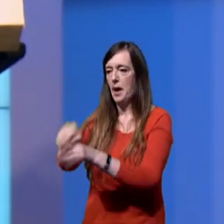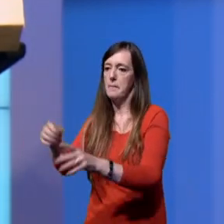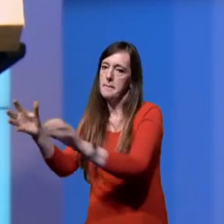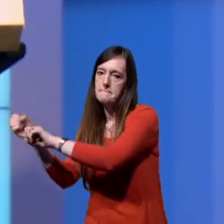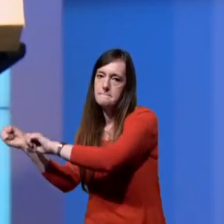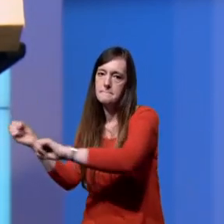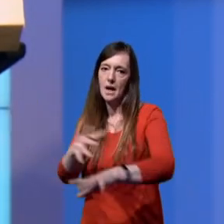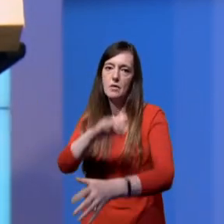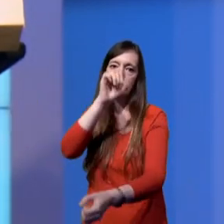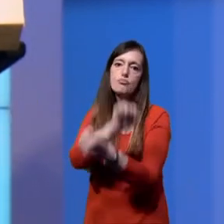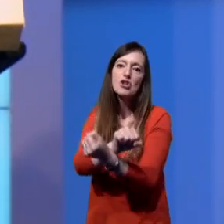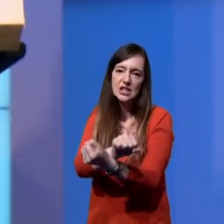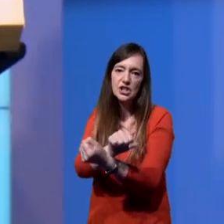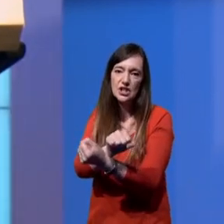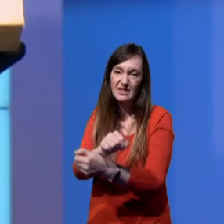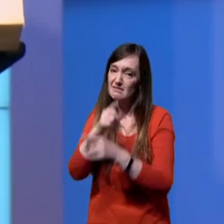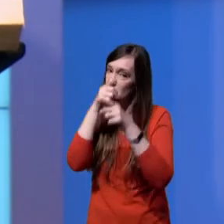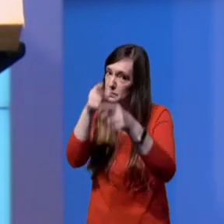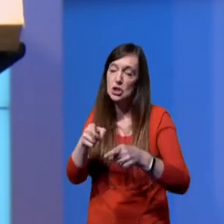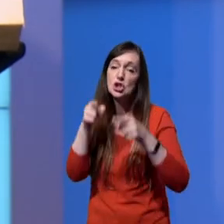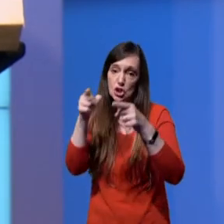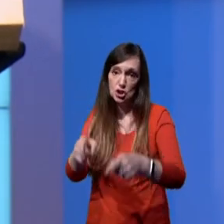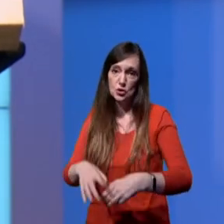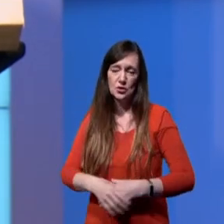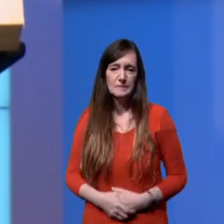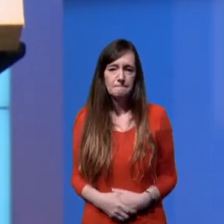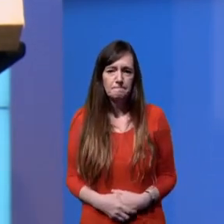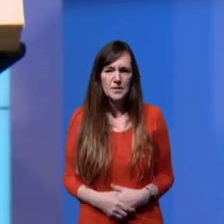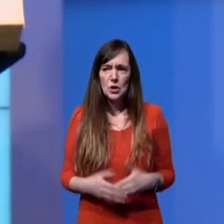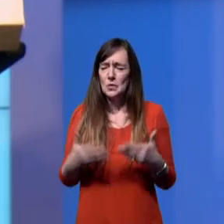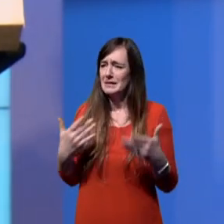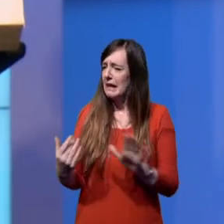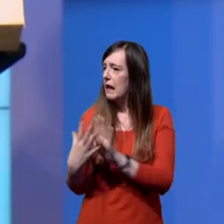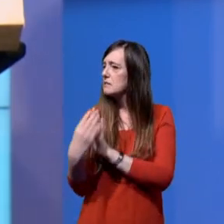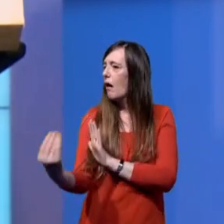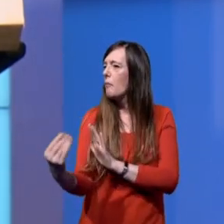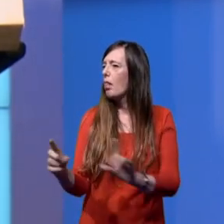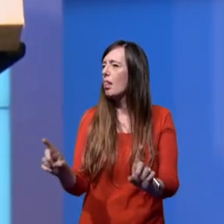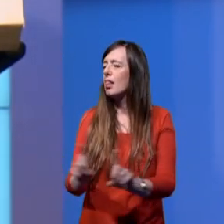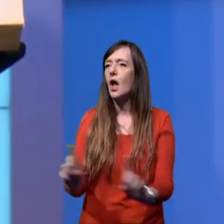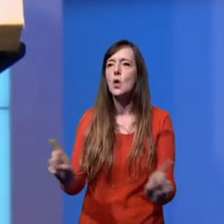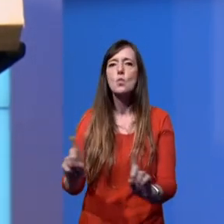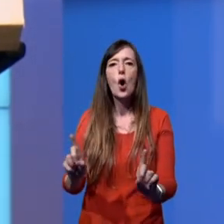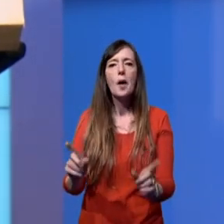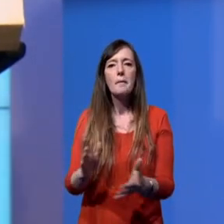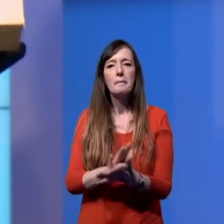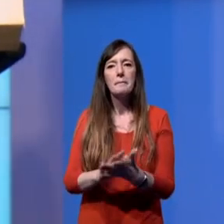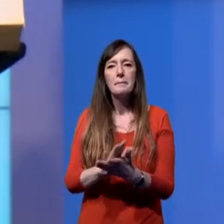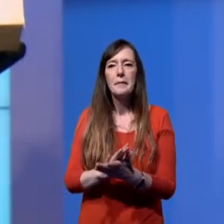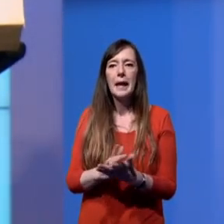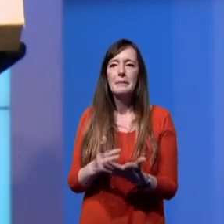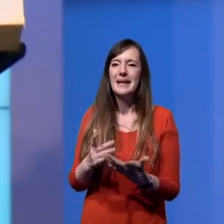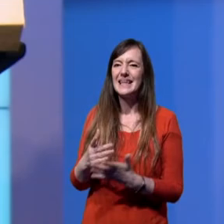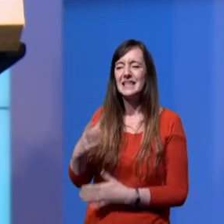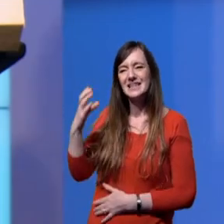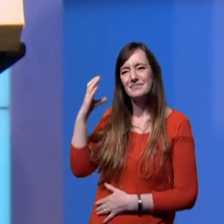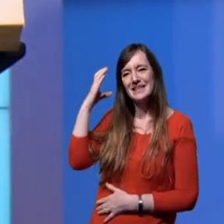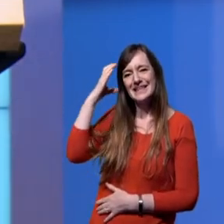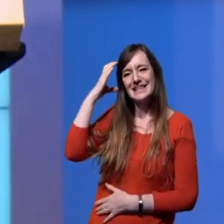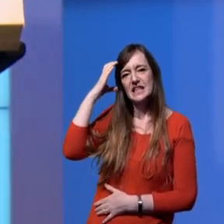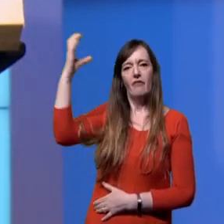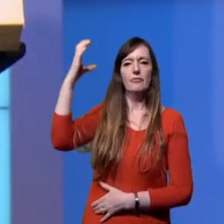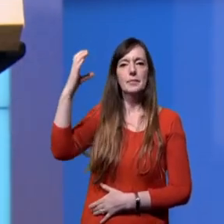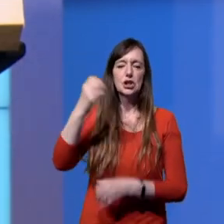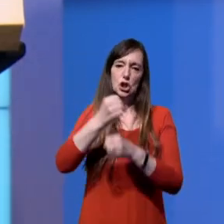persecuted. Perhaps the closest examples today would be compromising state churches. Churches